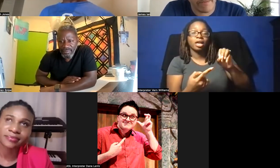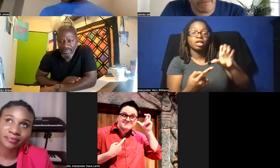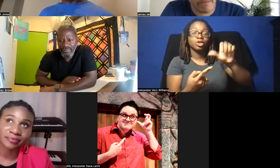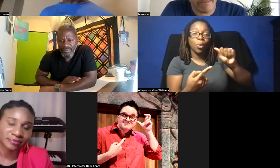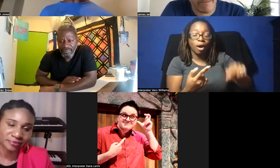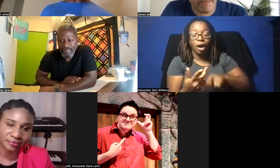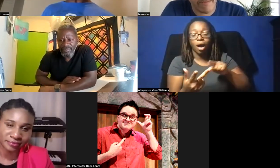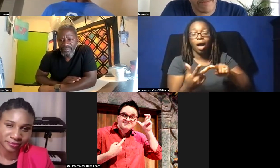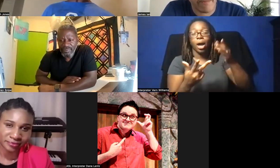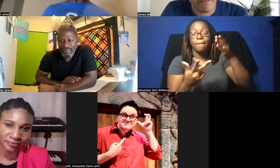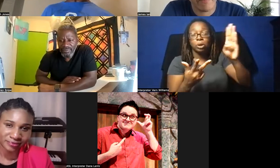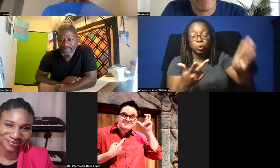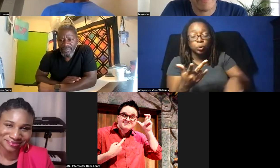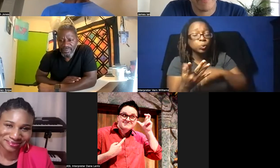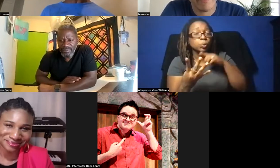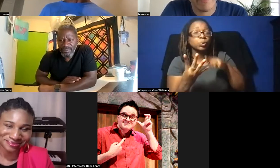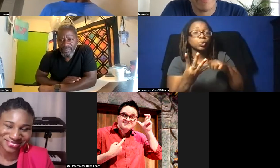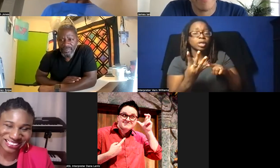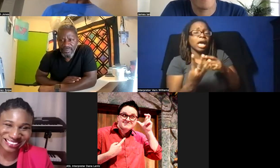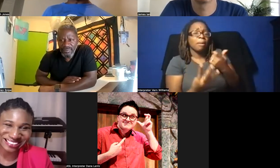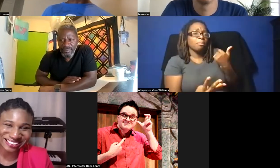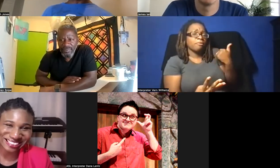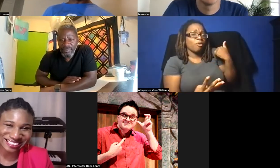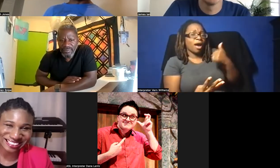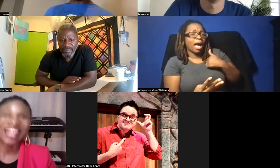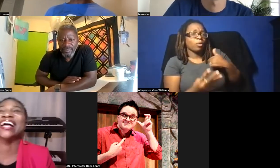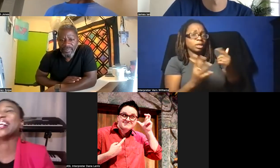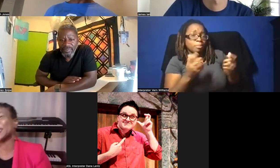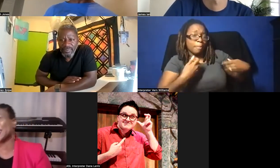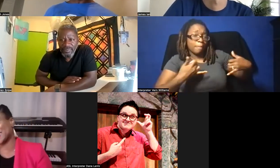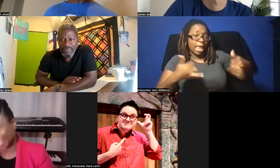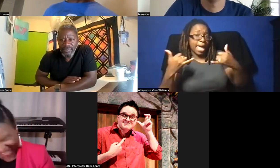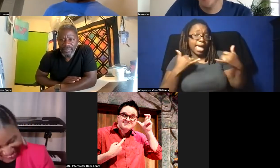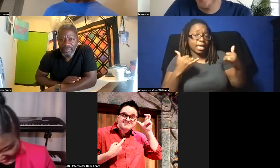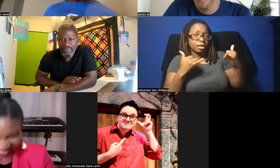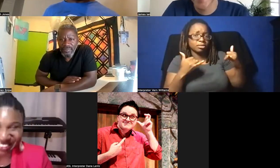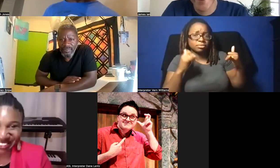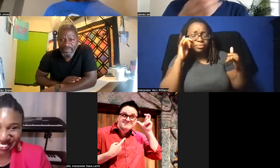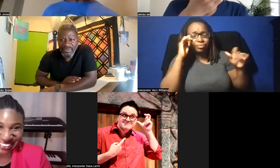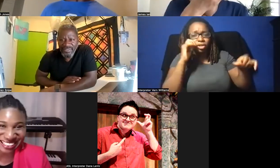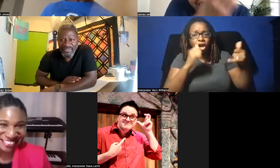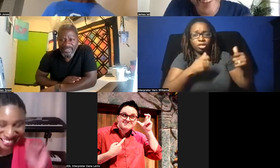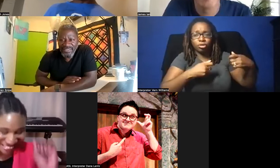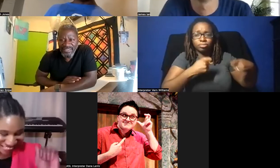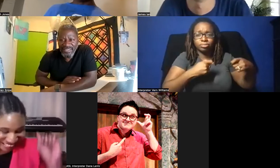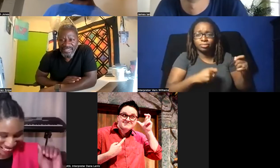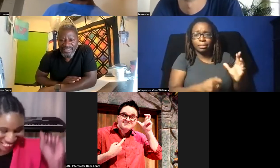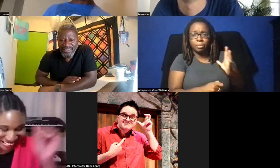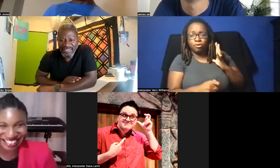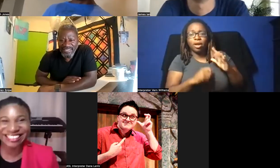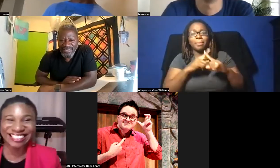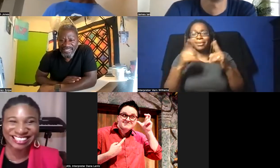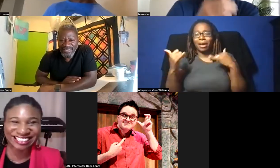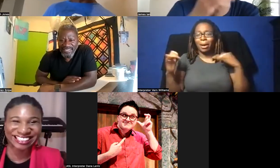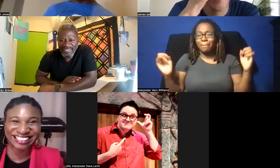deep house. I was playing the percolator earlier, so stop playing. It's time for the percolator. I'm back.